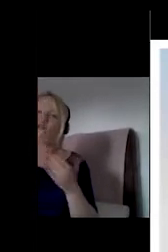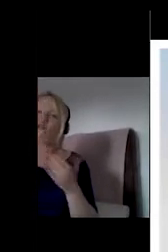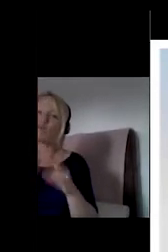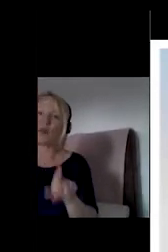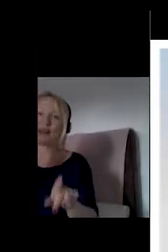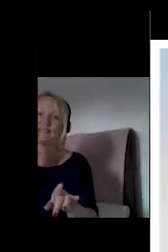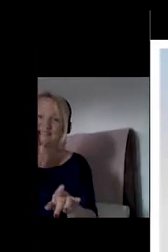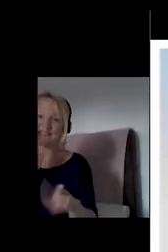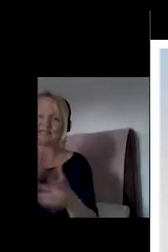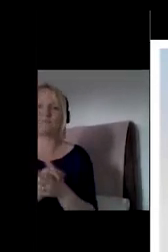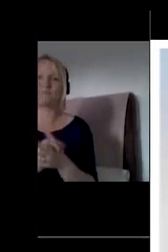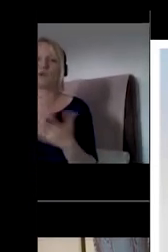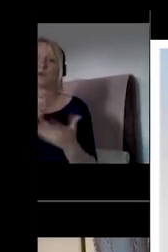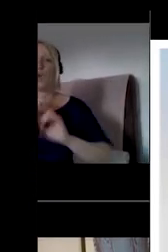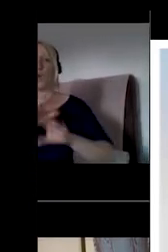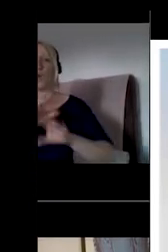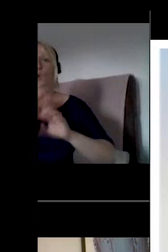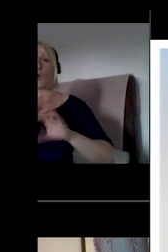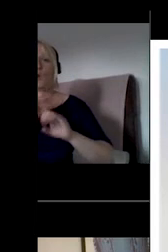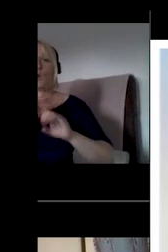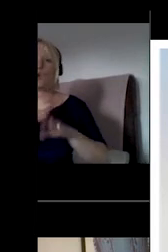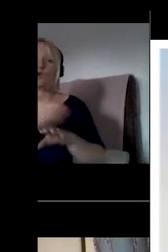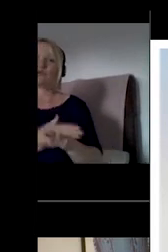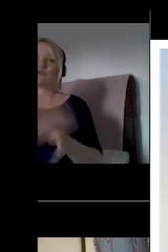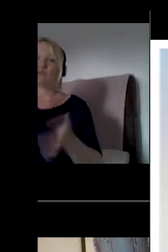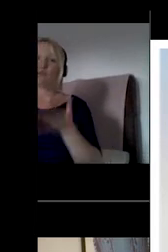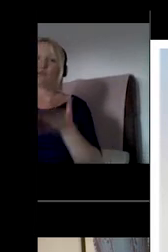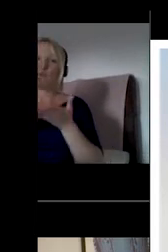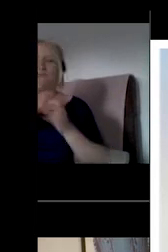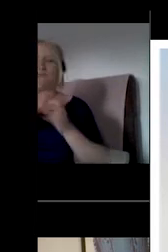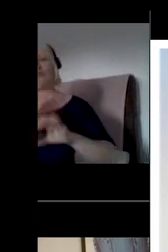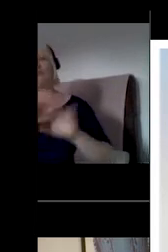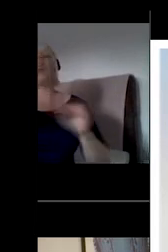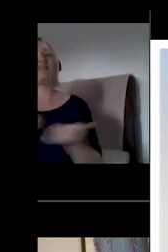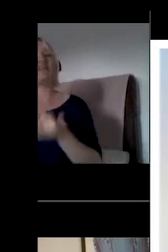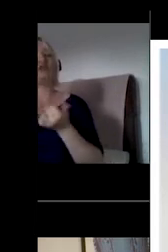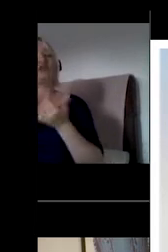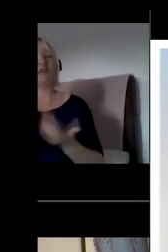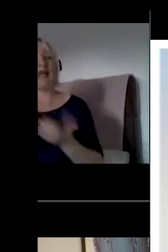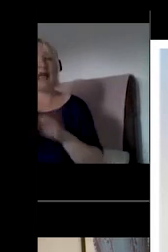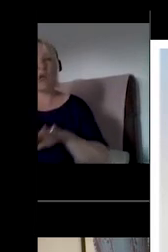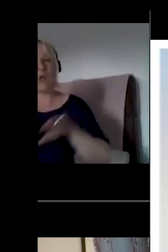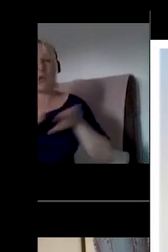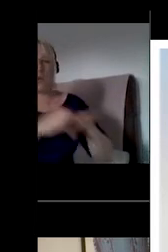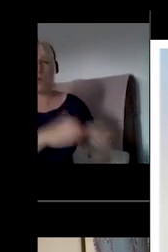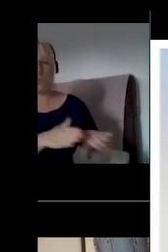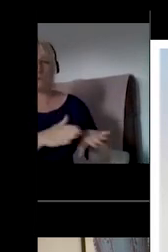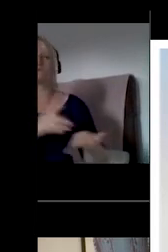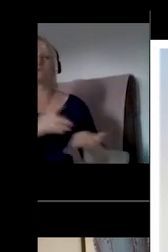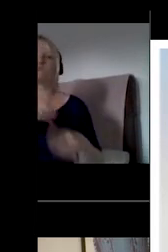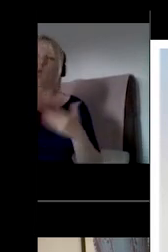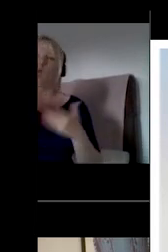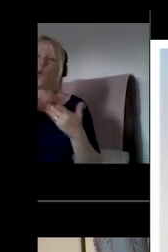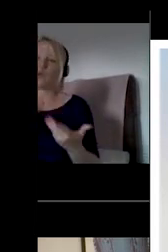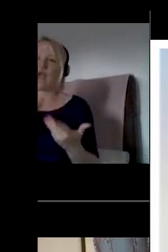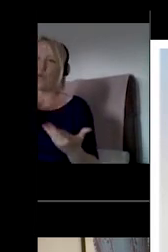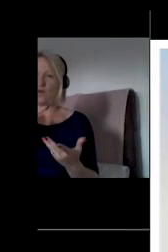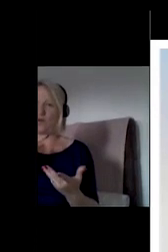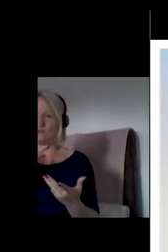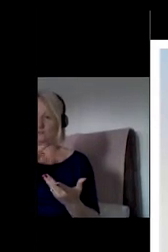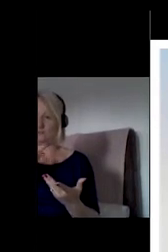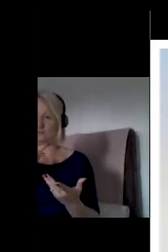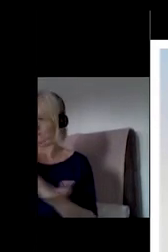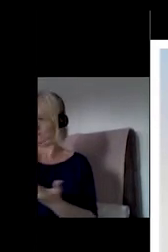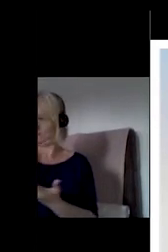end of the pre-recorded section of this webinar. And as we mentioned at the start, our goal today was to provide you with an overview of the changes